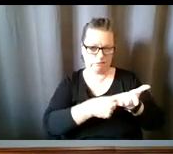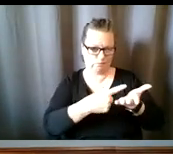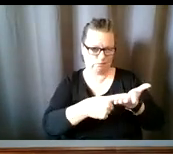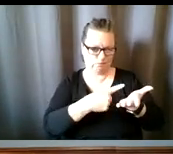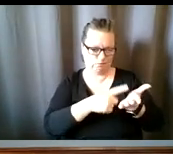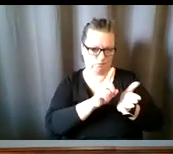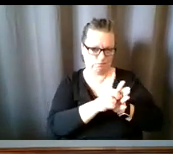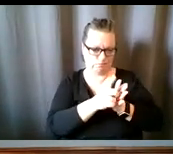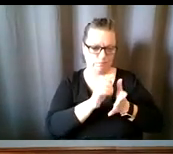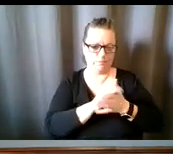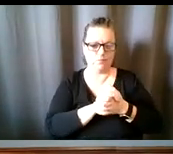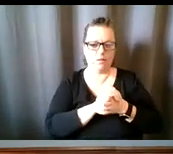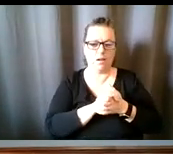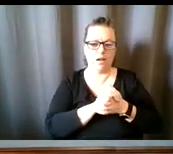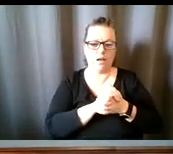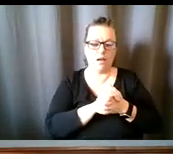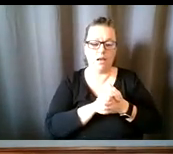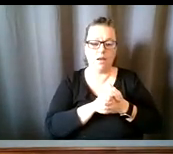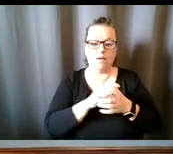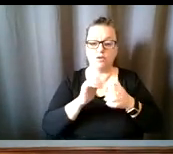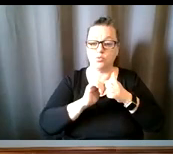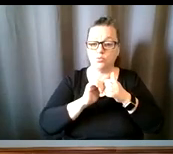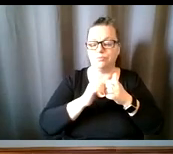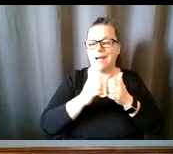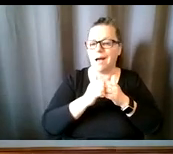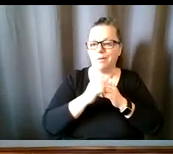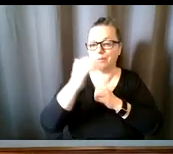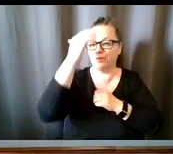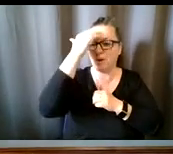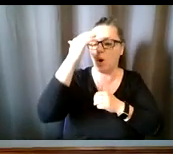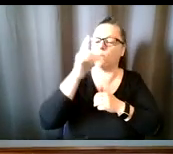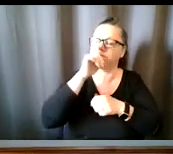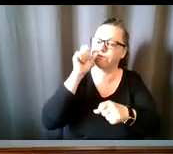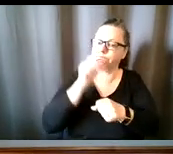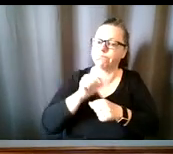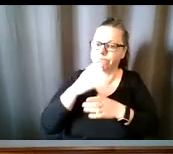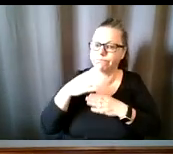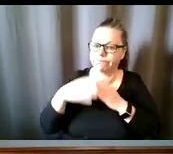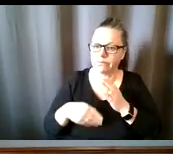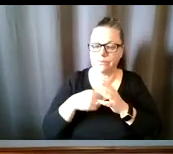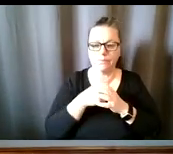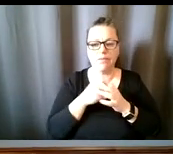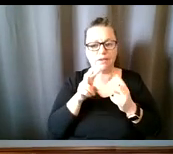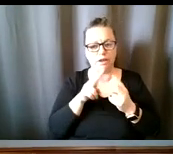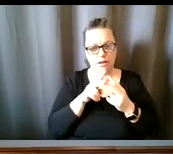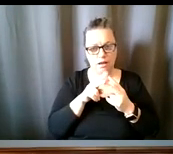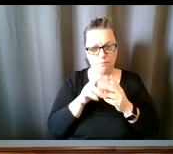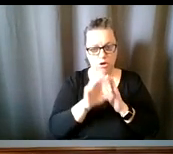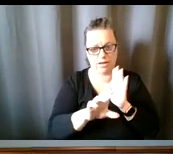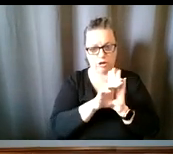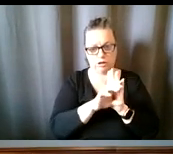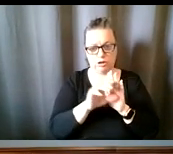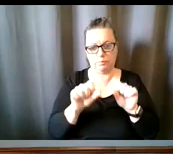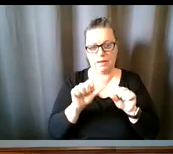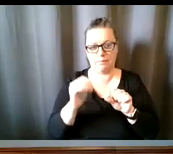of done. It's really how you know that you've completed this particular task. Now, there's a couple of characteristics to be able to know that